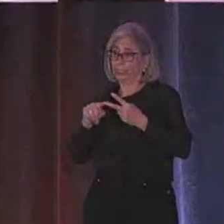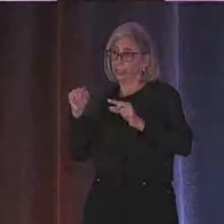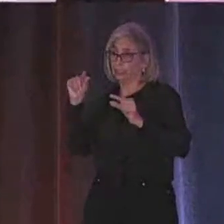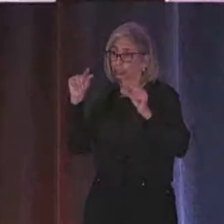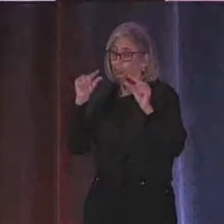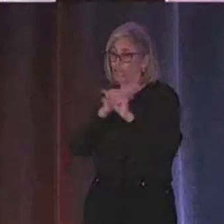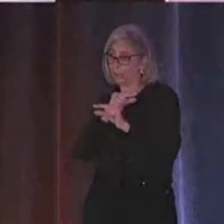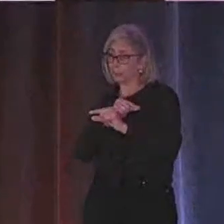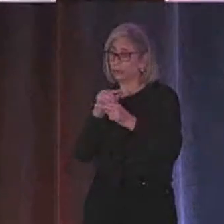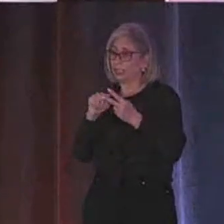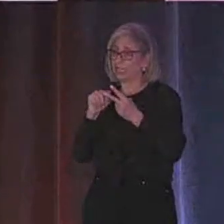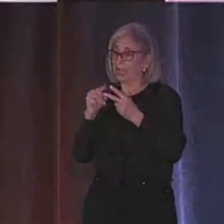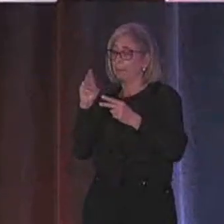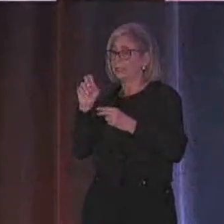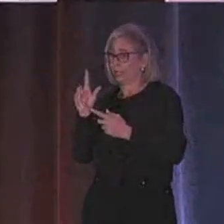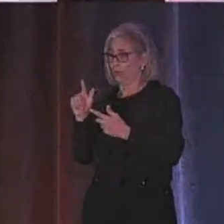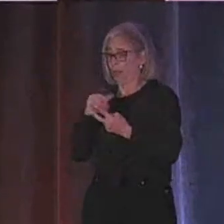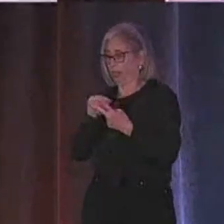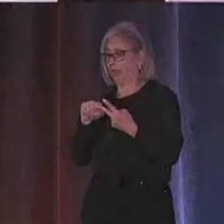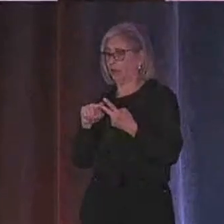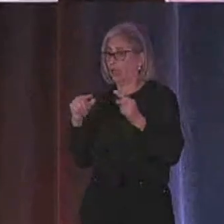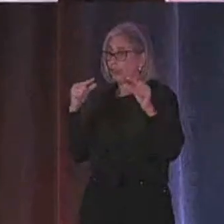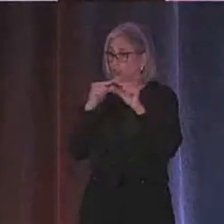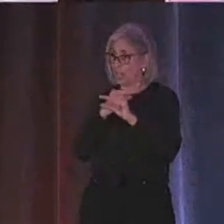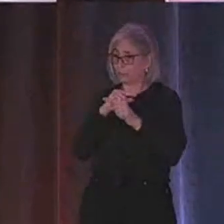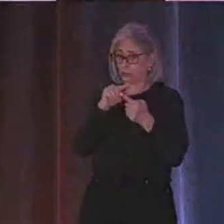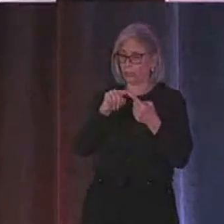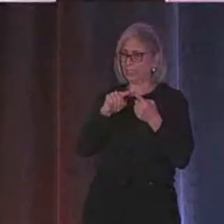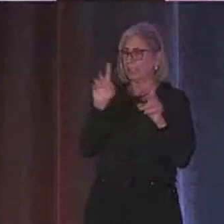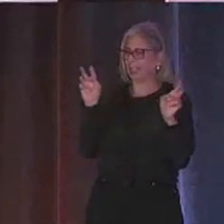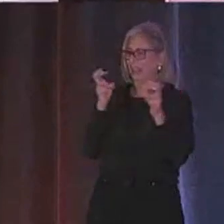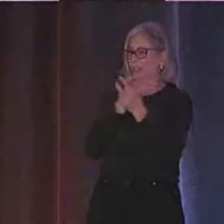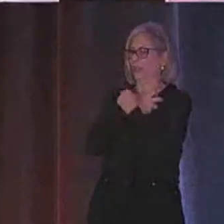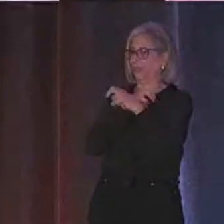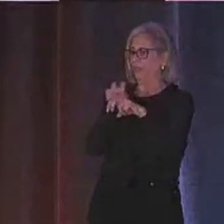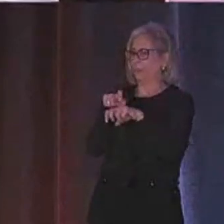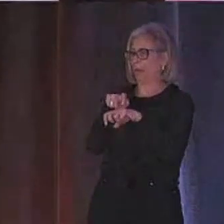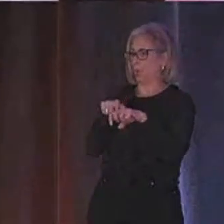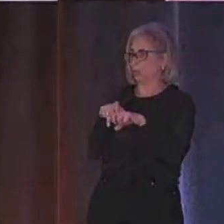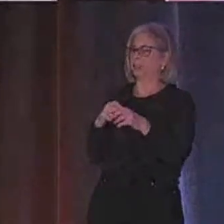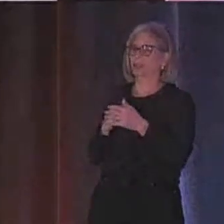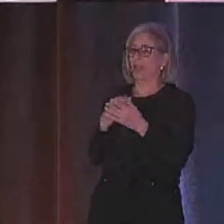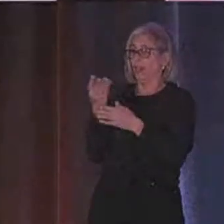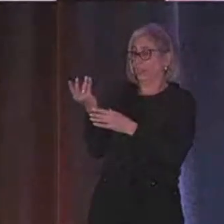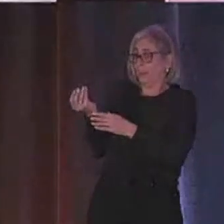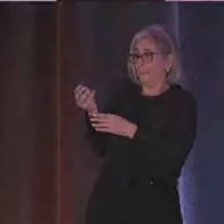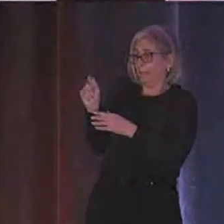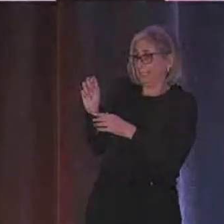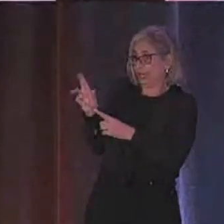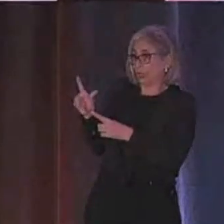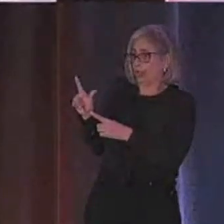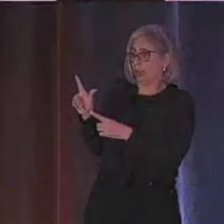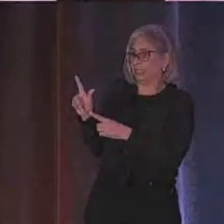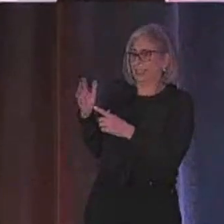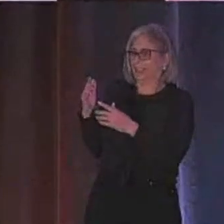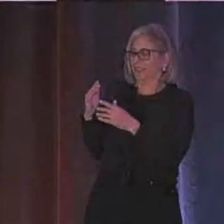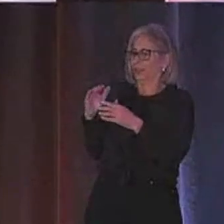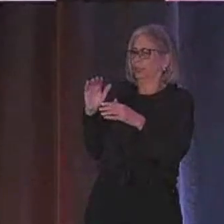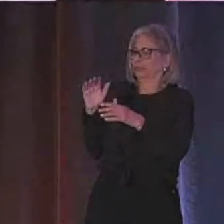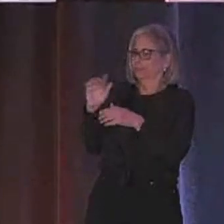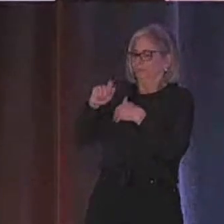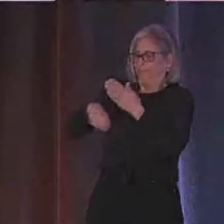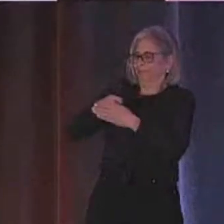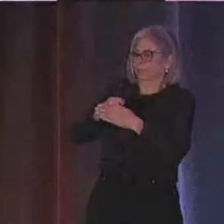and a material. So you can think of the geometry as the bones, and the material as like the wrapping paper or the